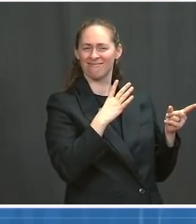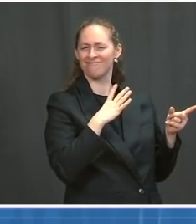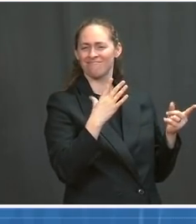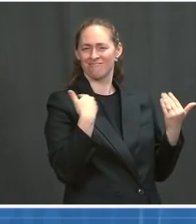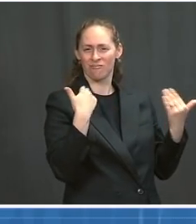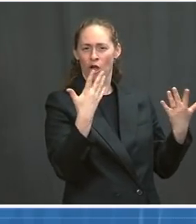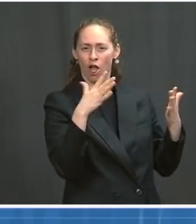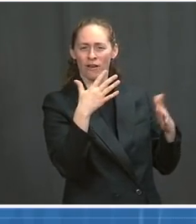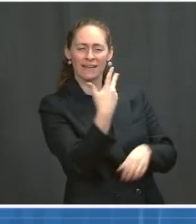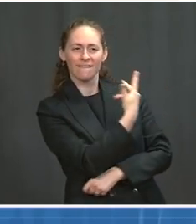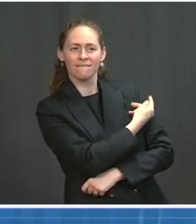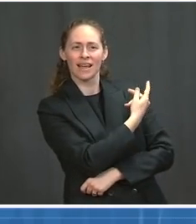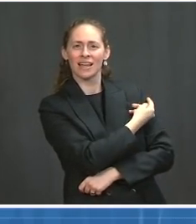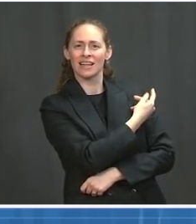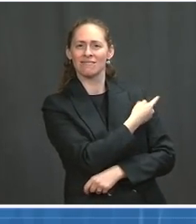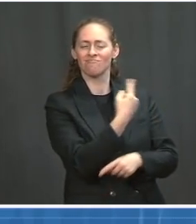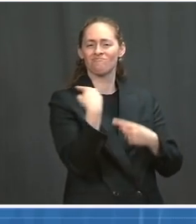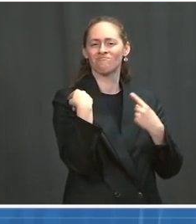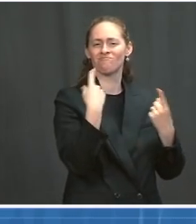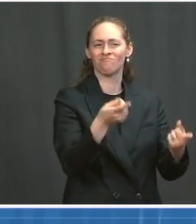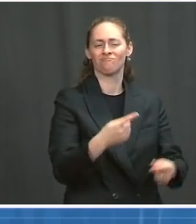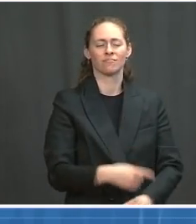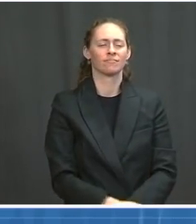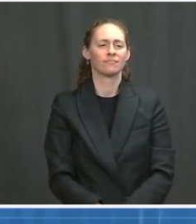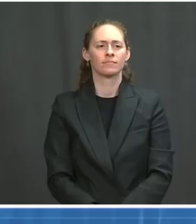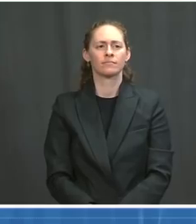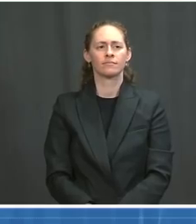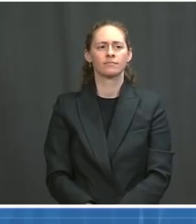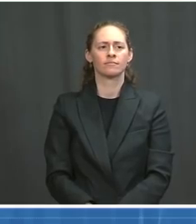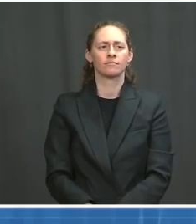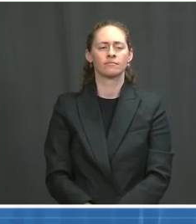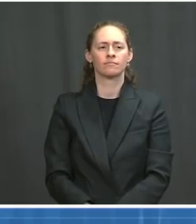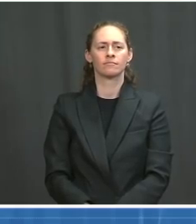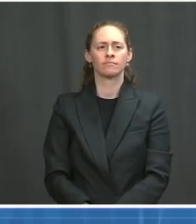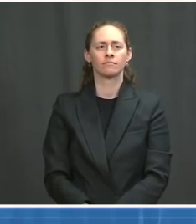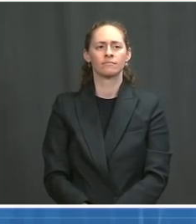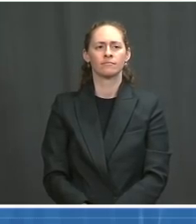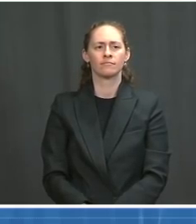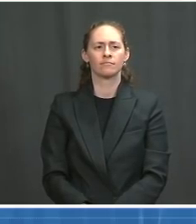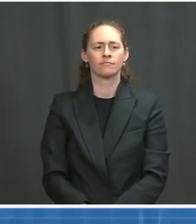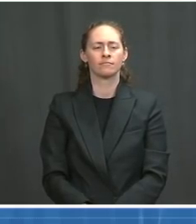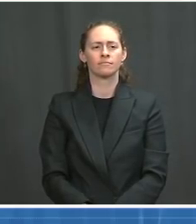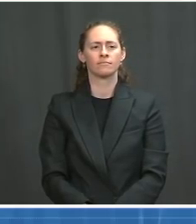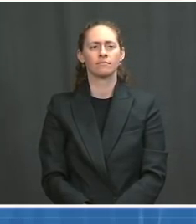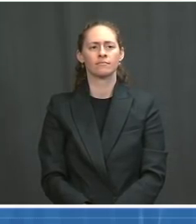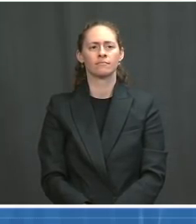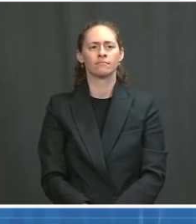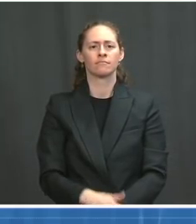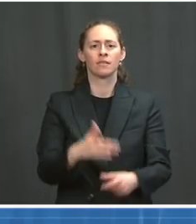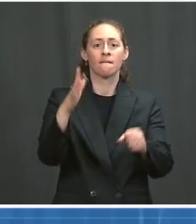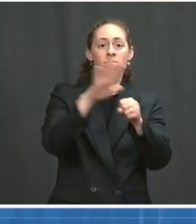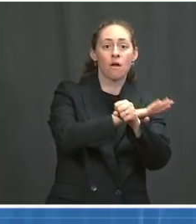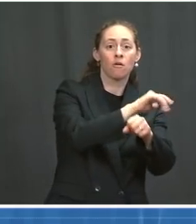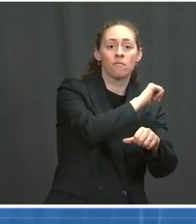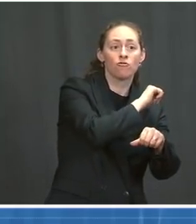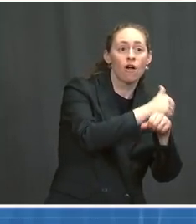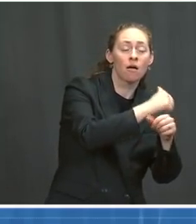EUA or it's a BLA, the same thing. You don't want to do a placebo right now. Thank you, Dr. Fauci. Next